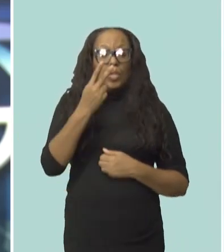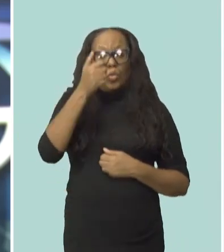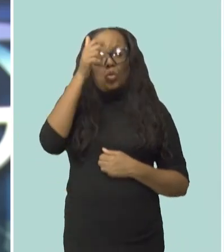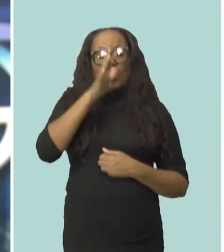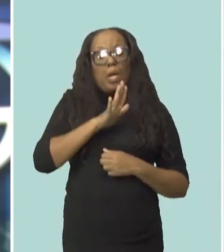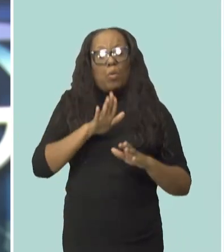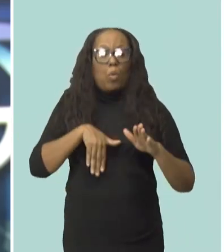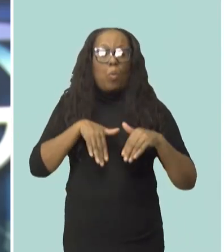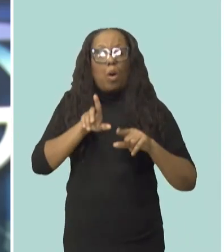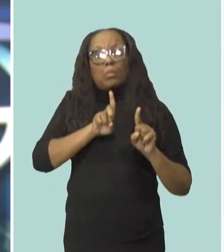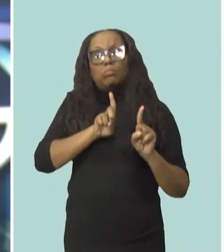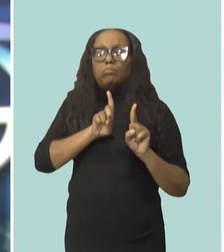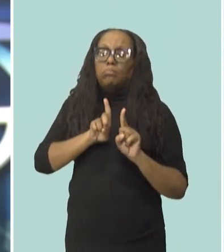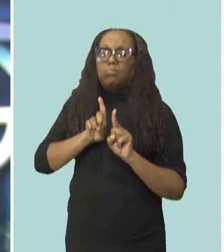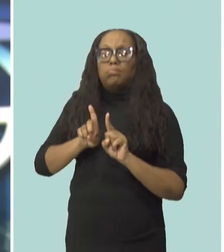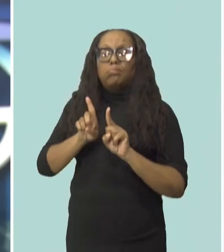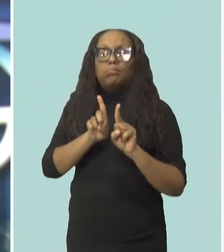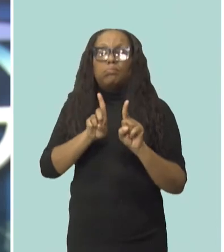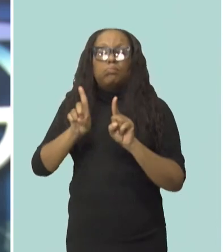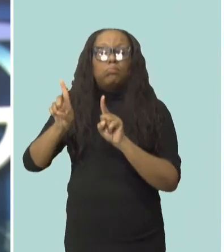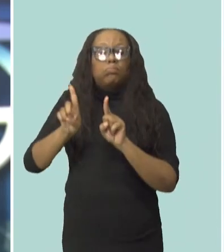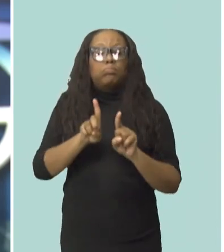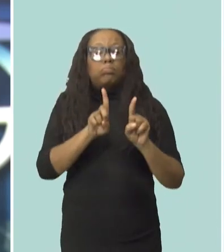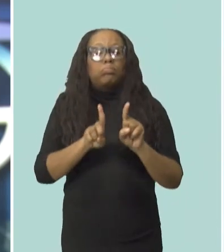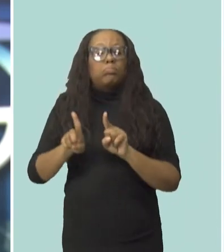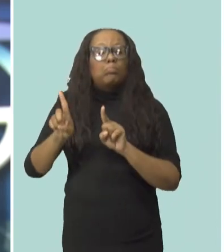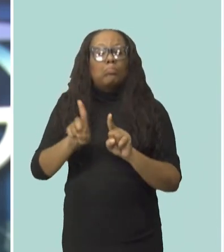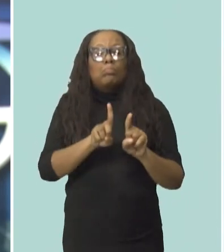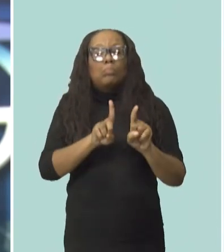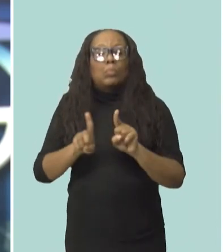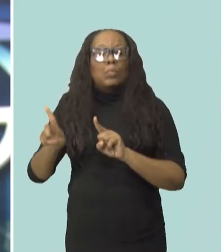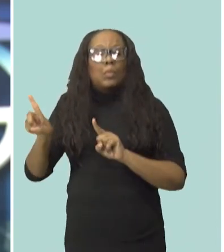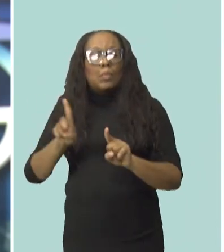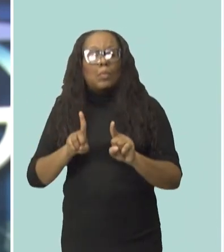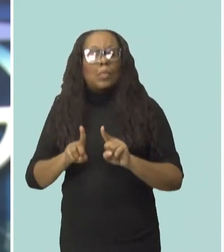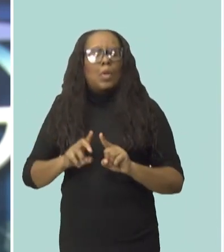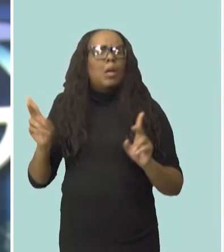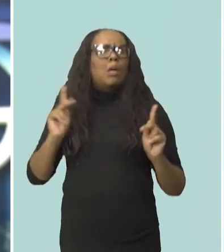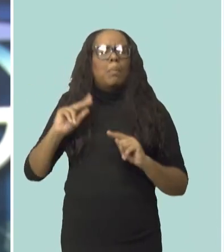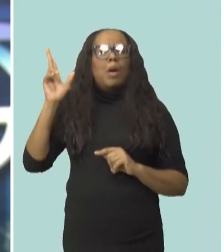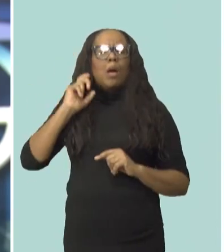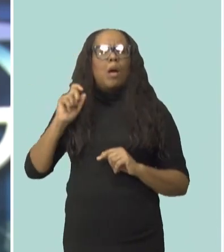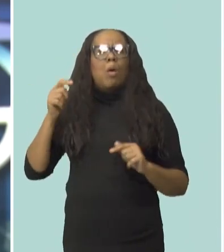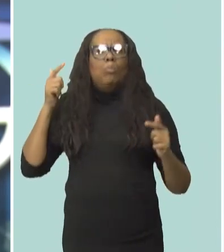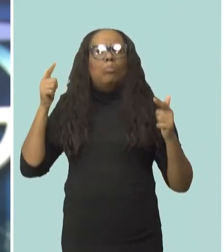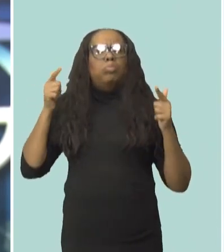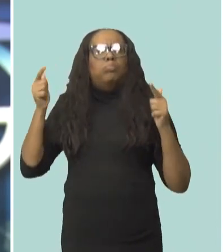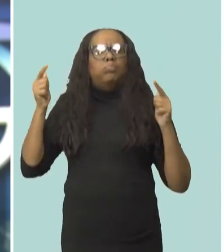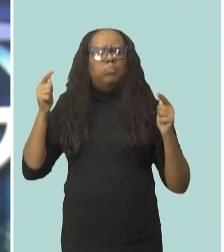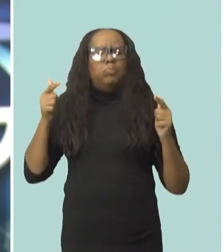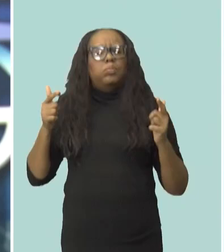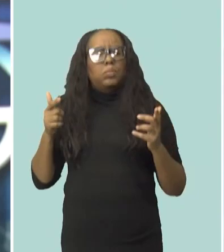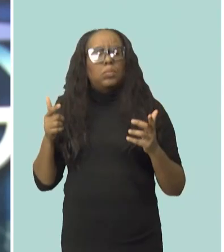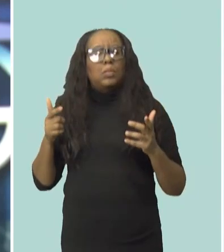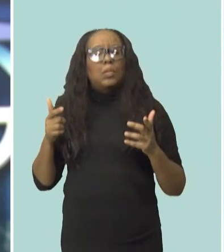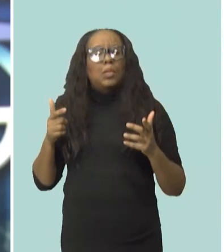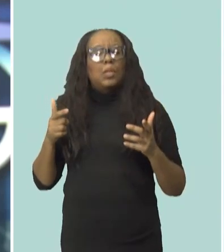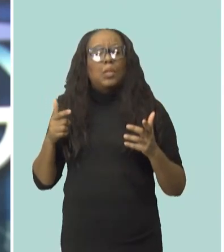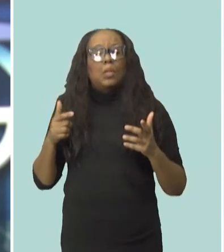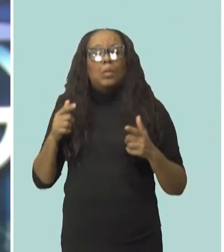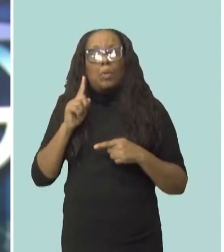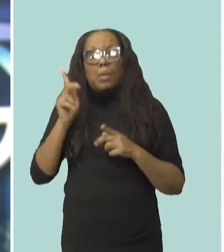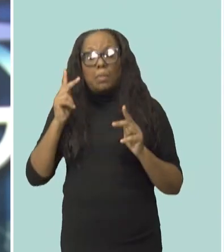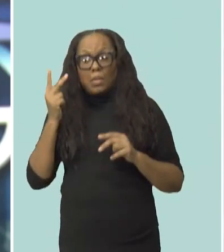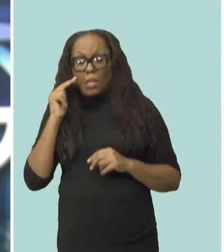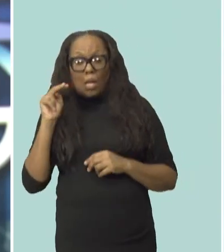Michael. Investigations revealed that 2 men were walking in the area between 2 blocks of apartments when a series of gunshots